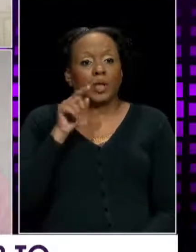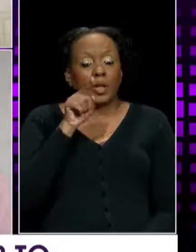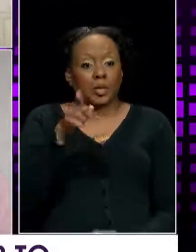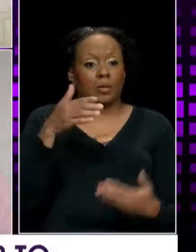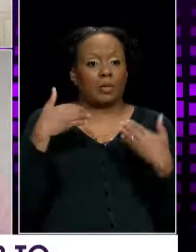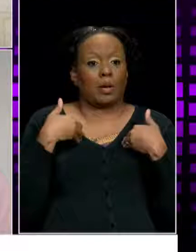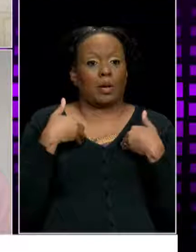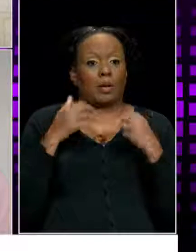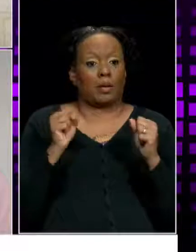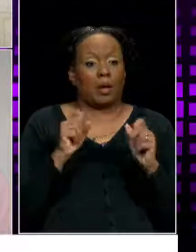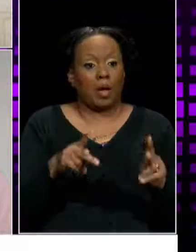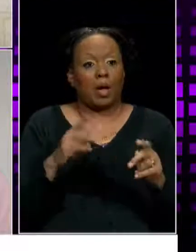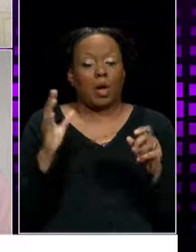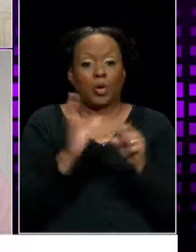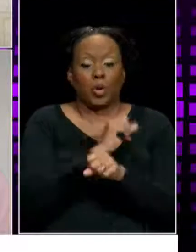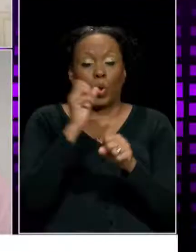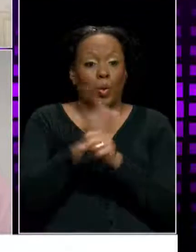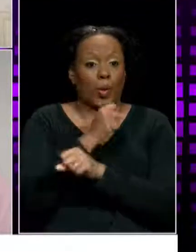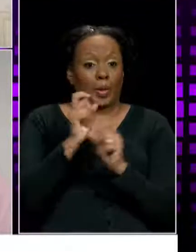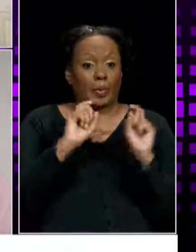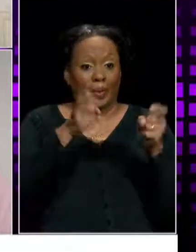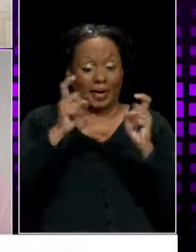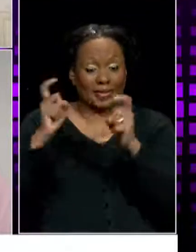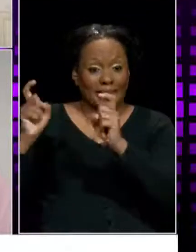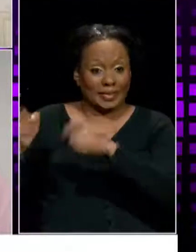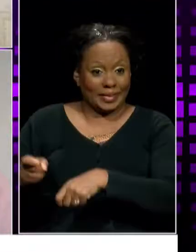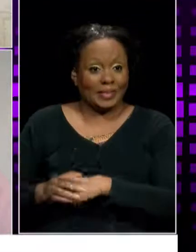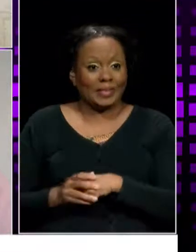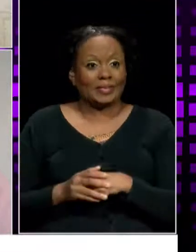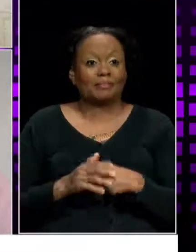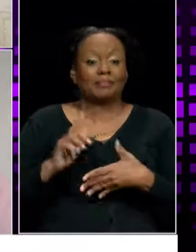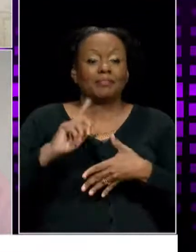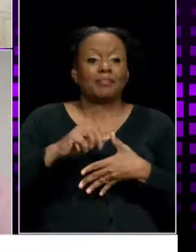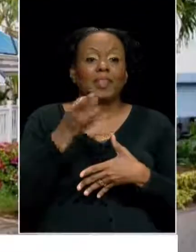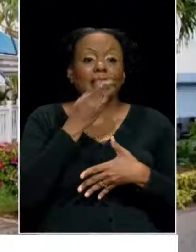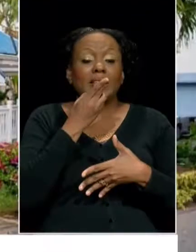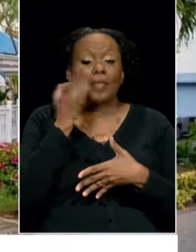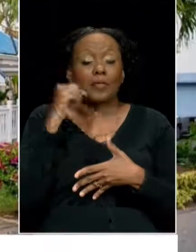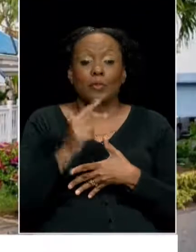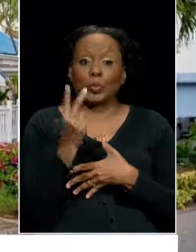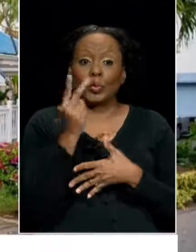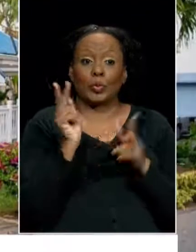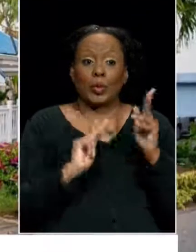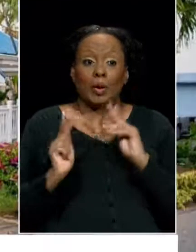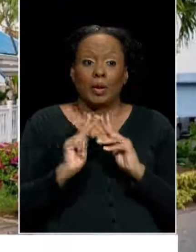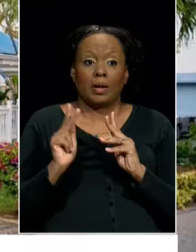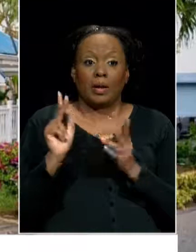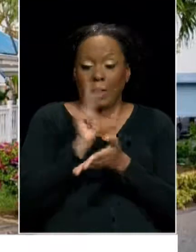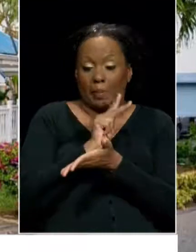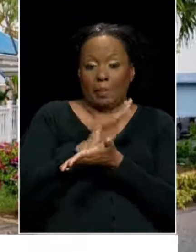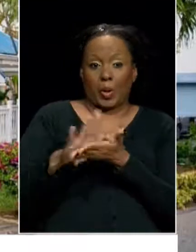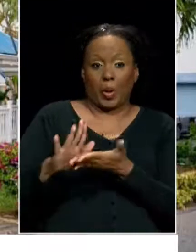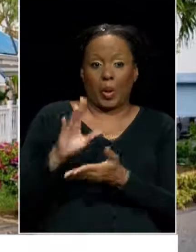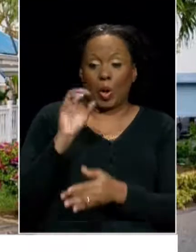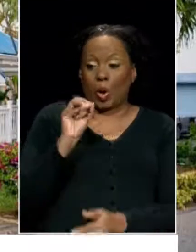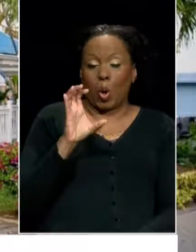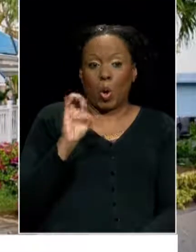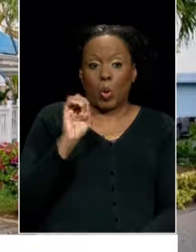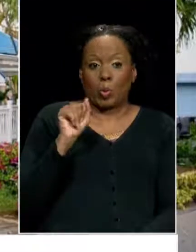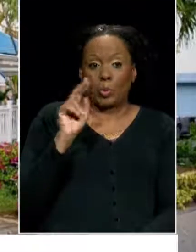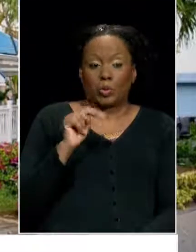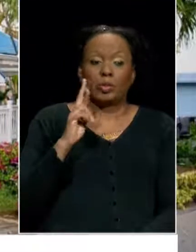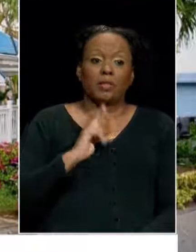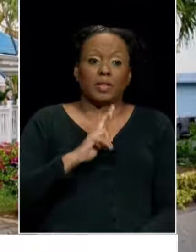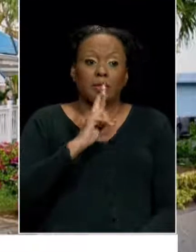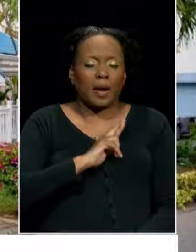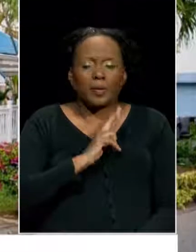win prizes. This week we have an exciting dinner for 2 at Pure Ocean Restaurant, and that is going to go to the